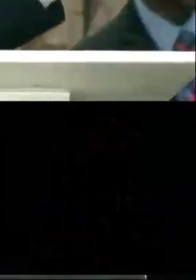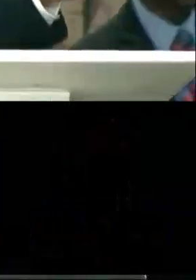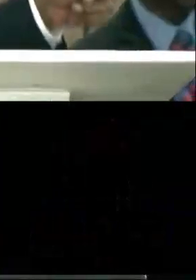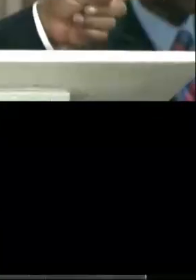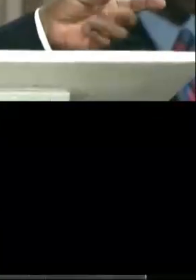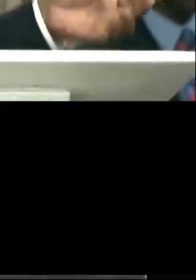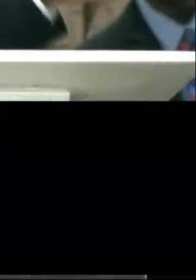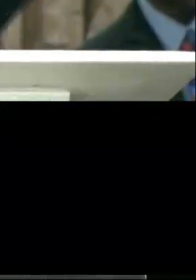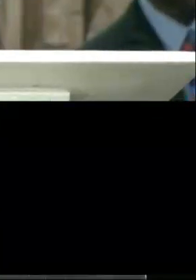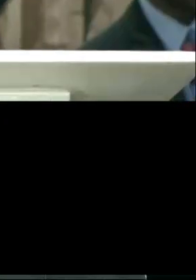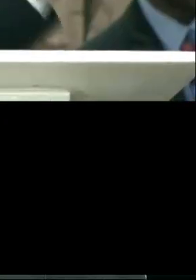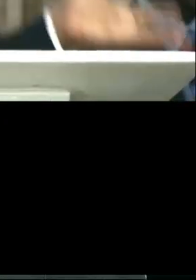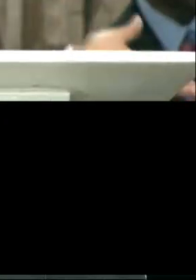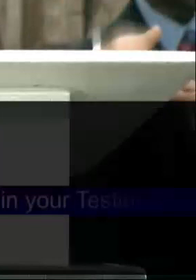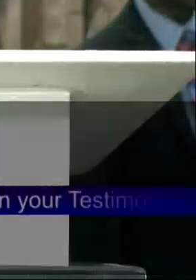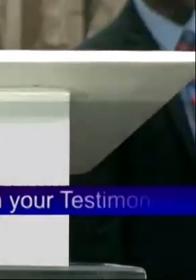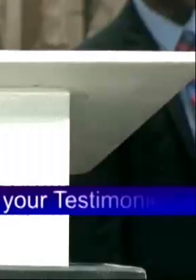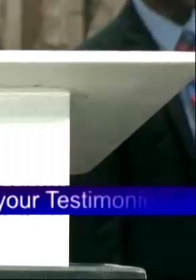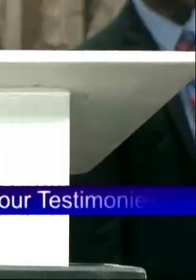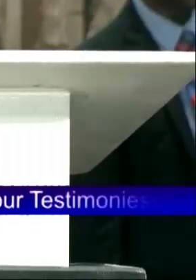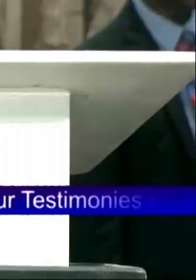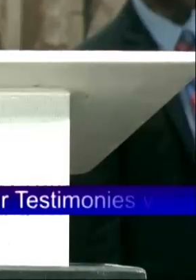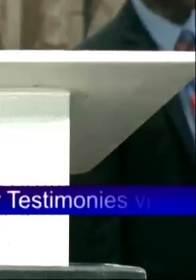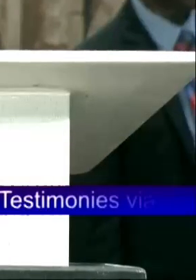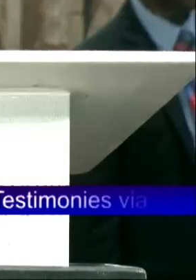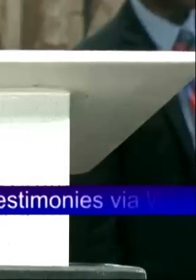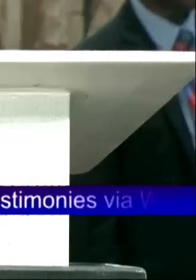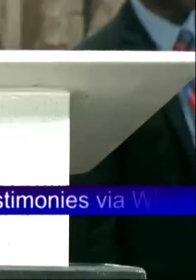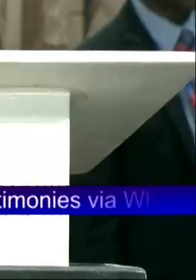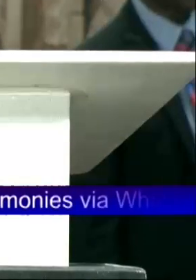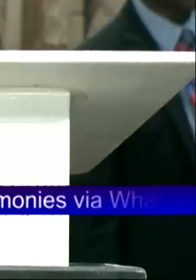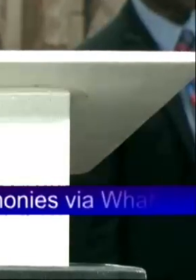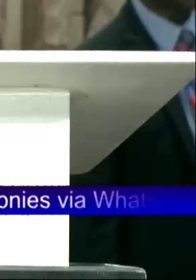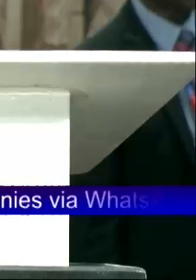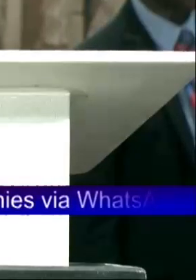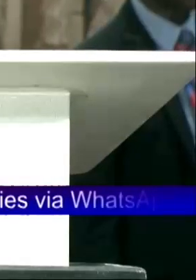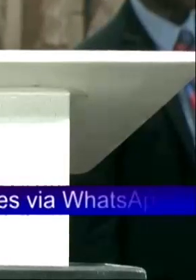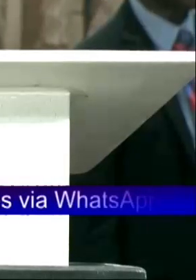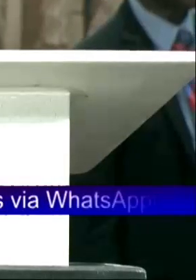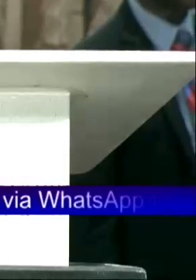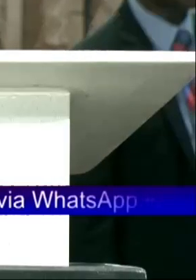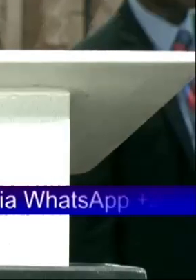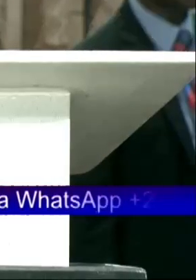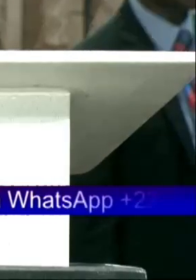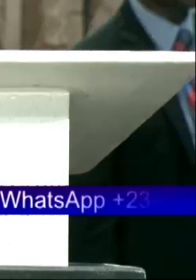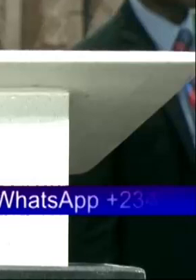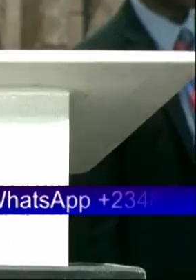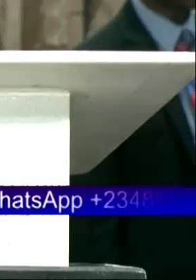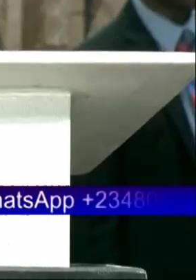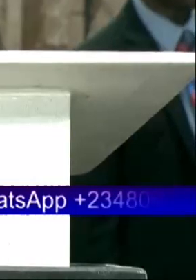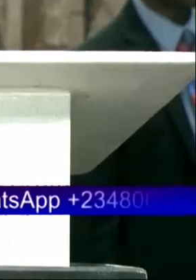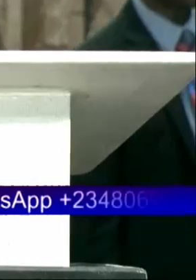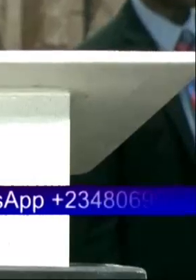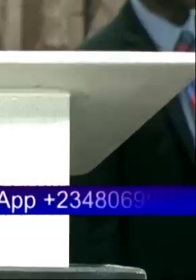the back, you were lame. Rise up now and begin to work. Anywhere you are,